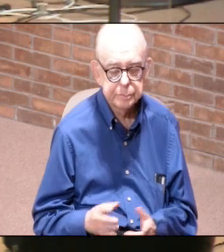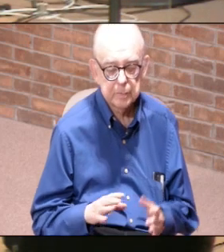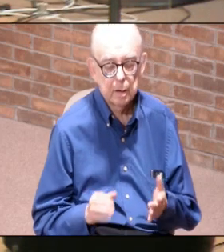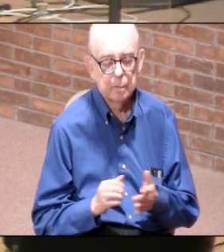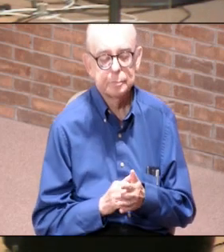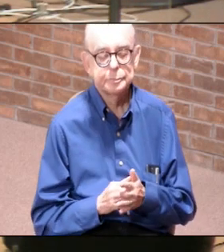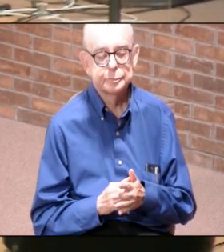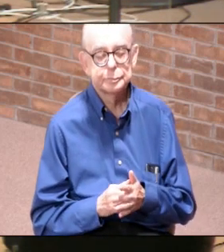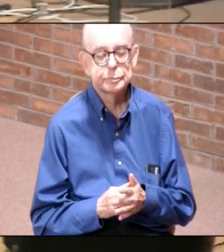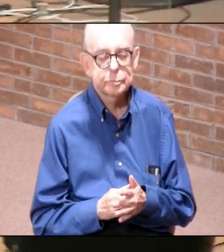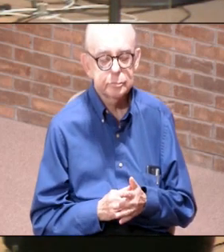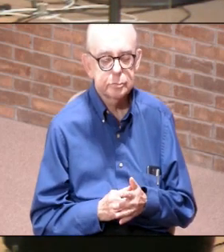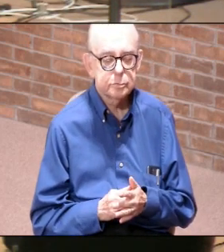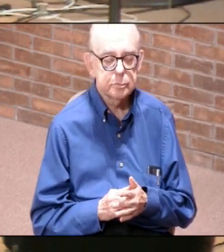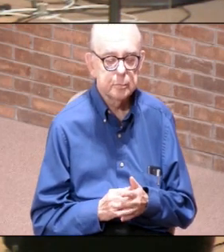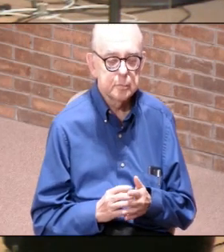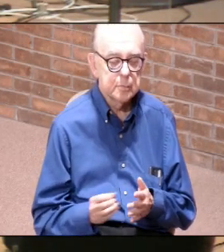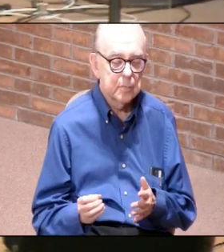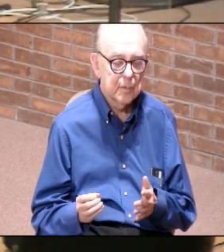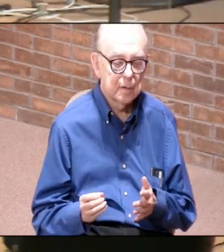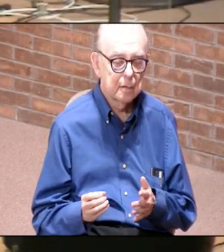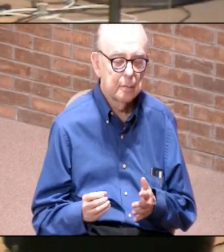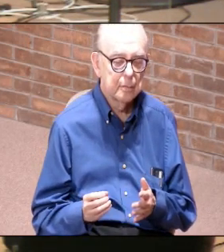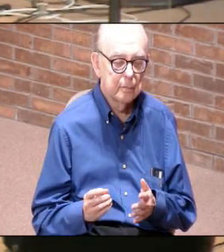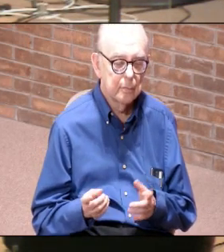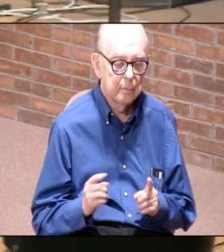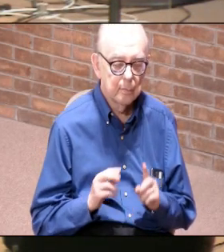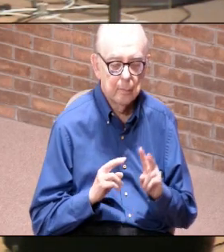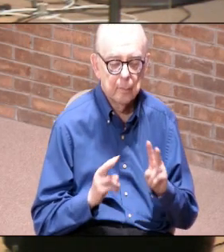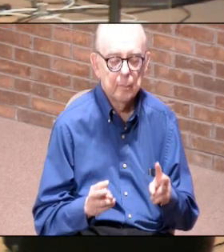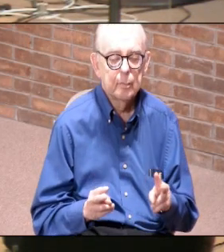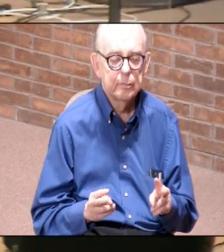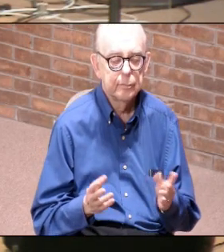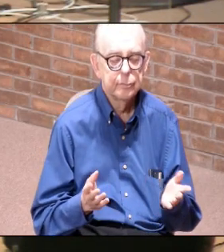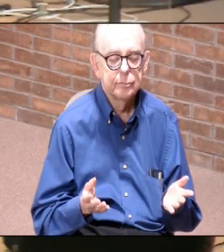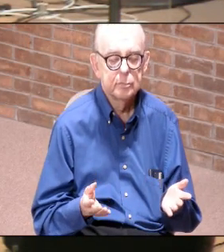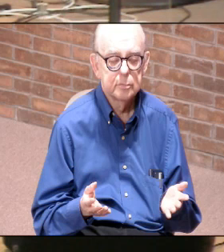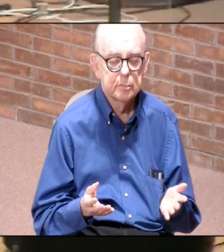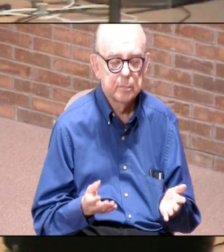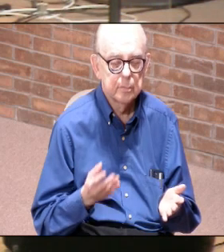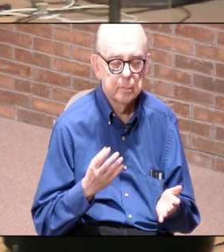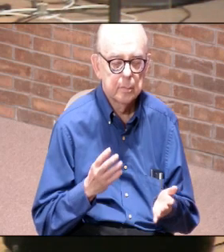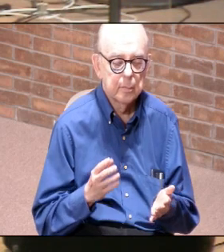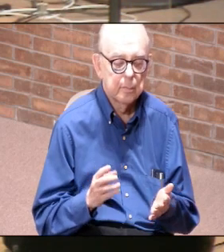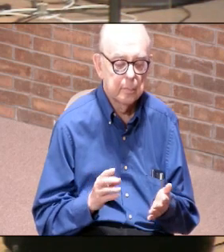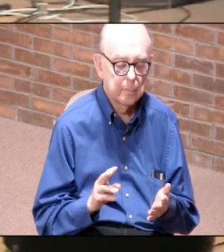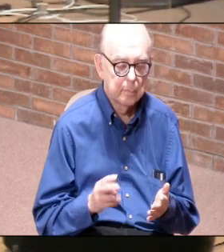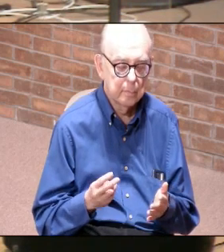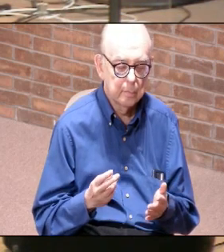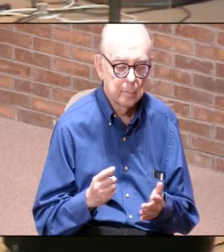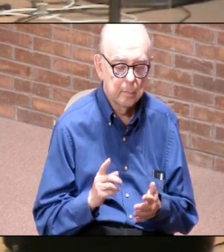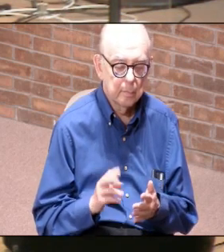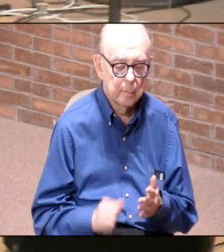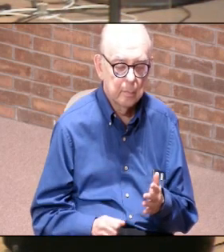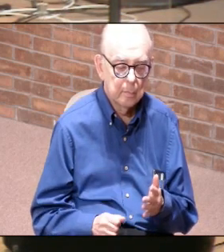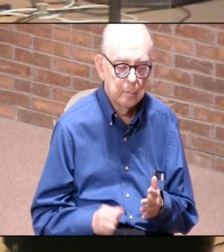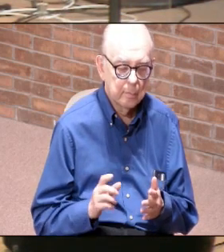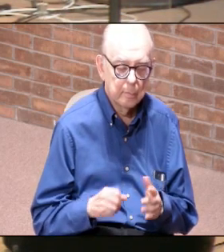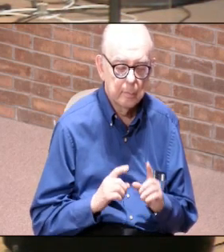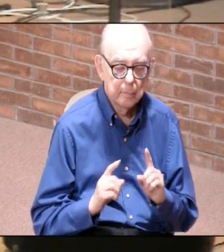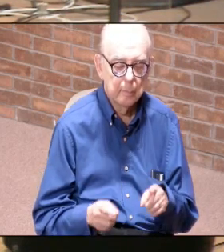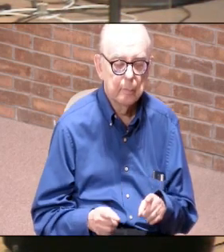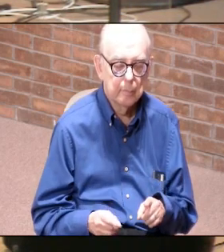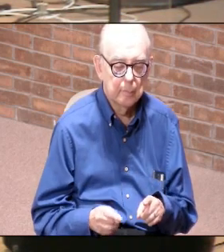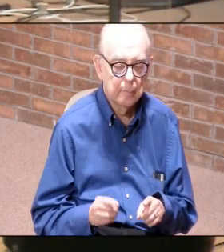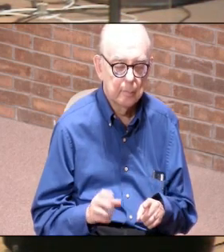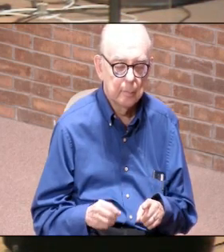do this, okay? And so when you look at the second half of this, he says, I need you to go down